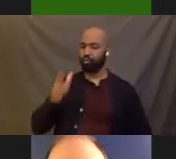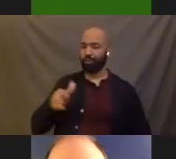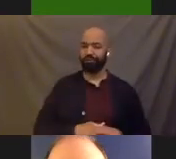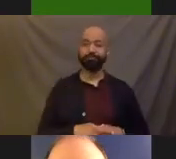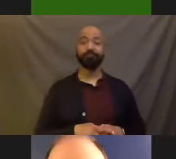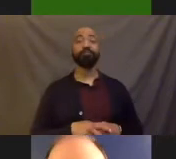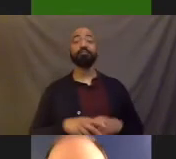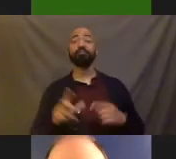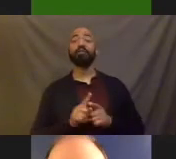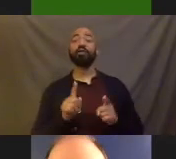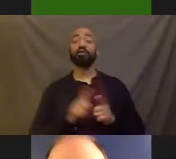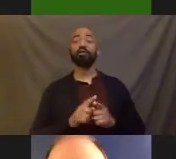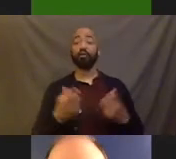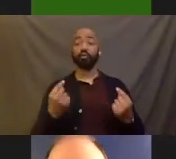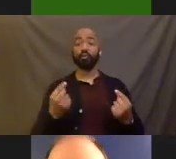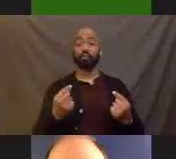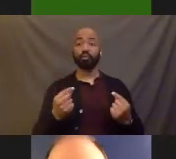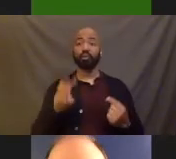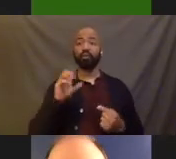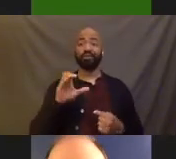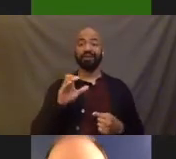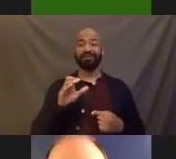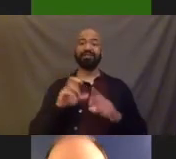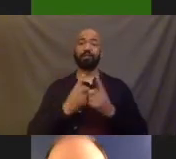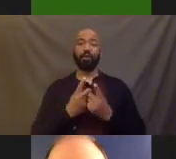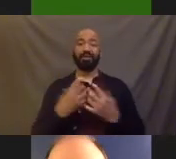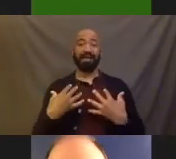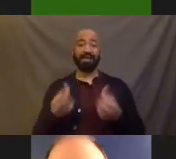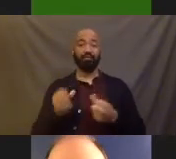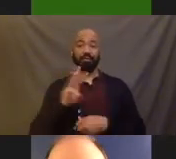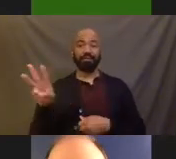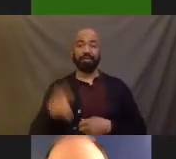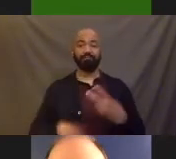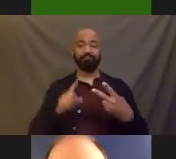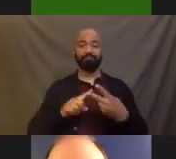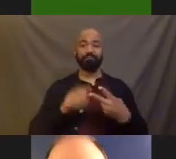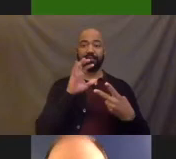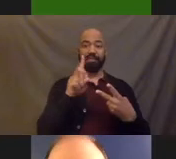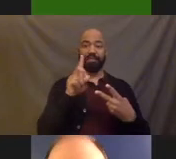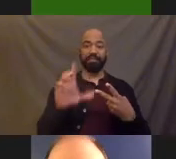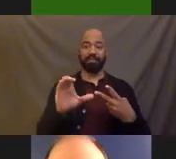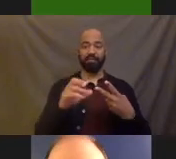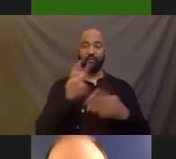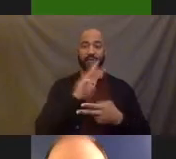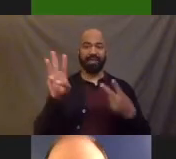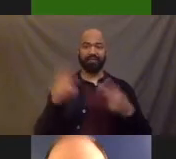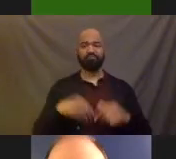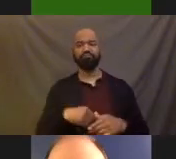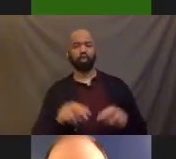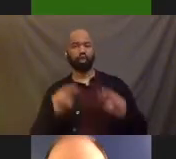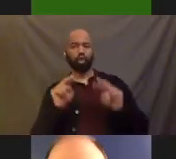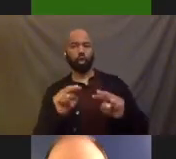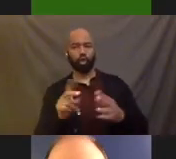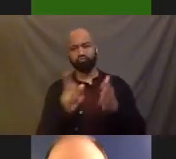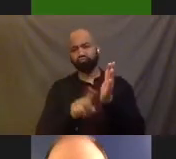recommend taking a look at the CDC or the Wisconsin Department of Health sites. Those have information. I'm going to actually share a little bit from the Wisconsin Department